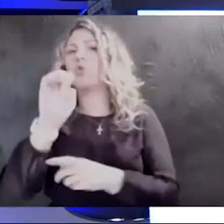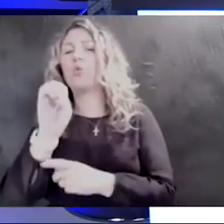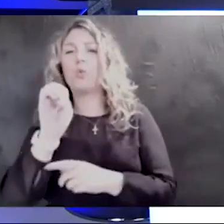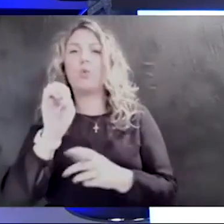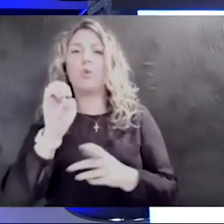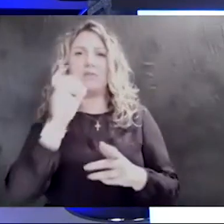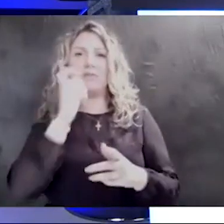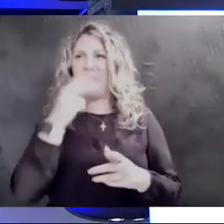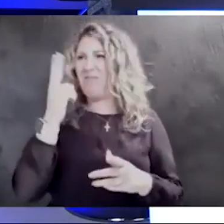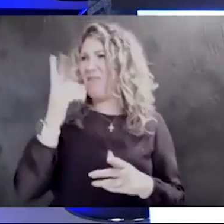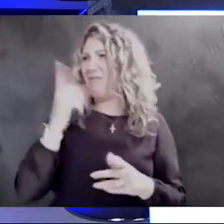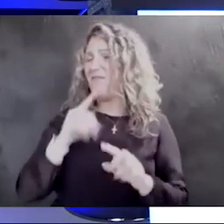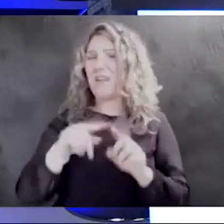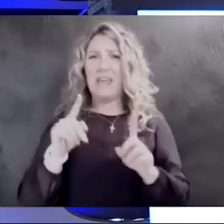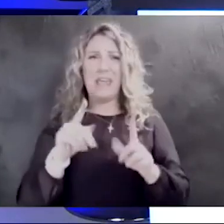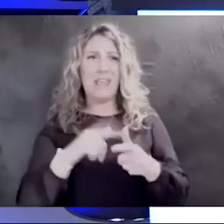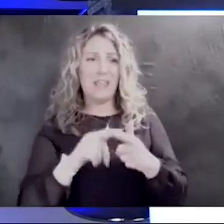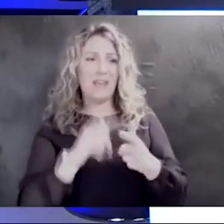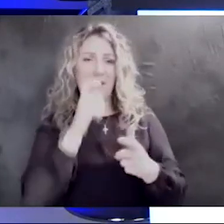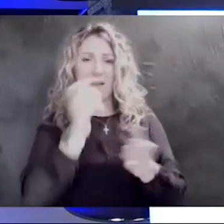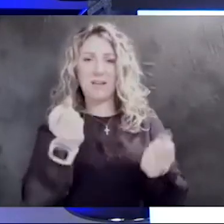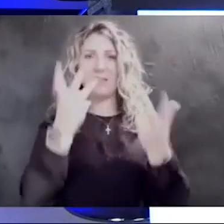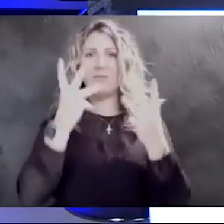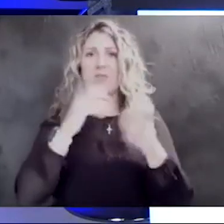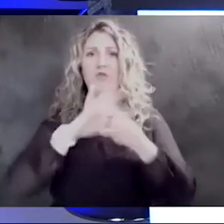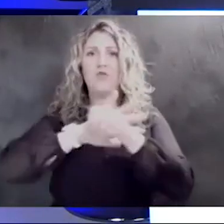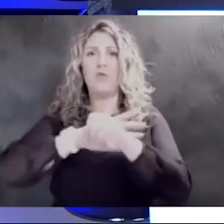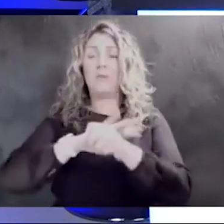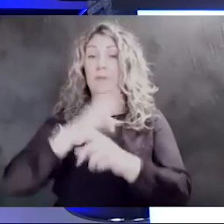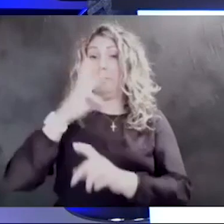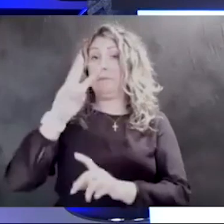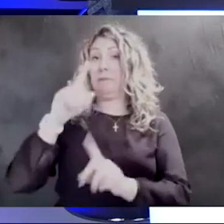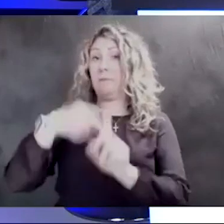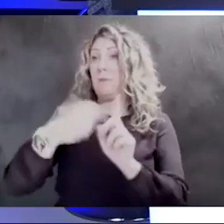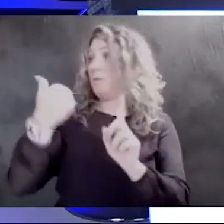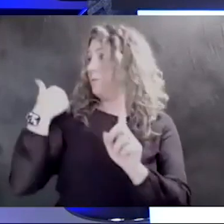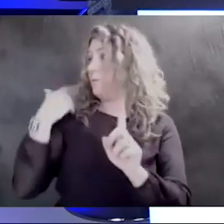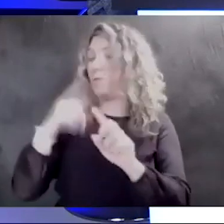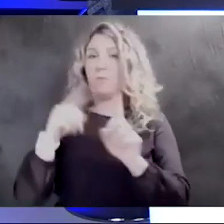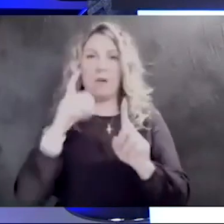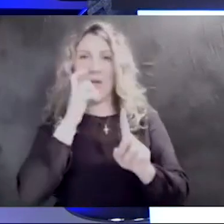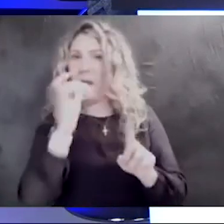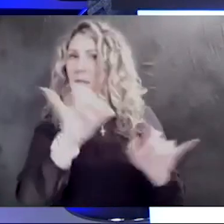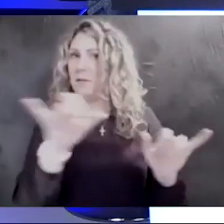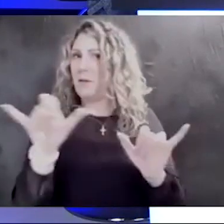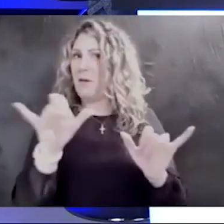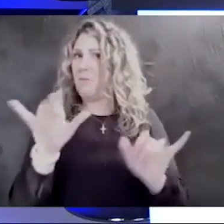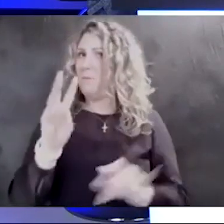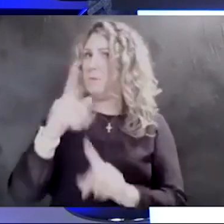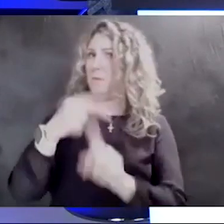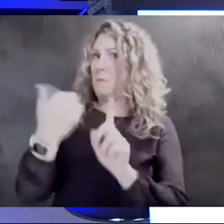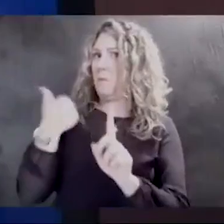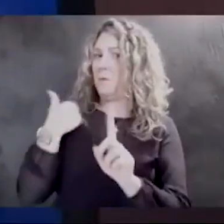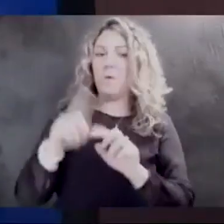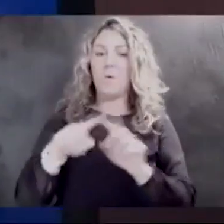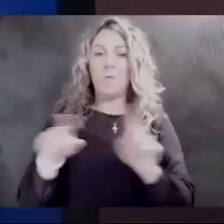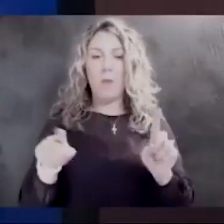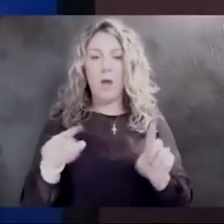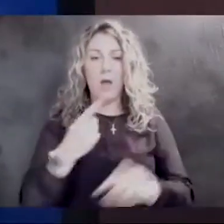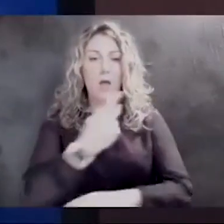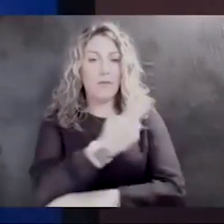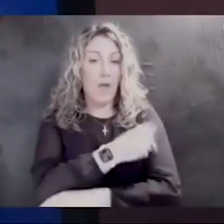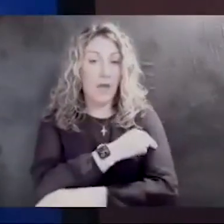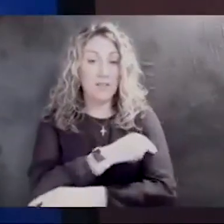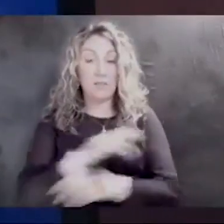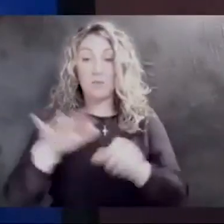had 6 months ago. We have more than we were for a while, but we don't have nearly what we had 6 months ago. But the hospitals are full, and I think